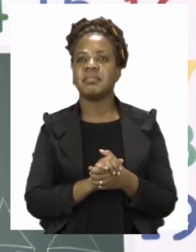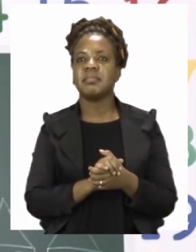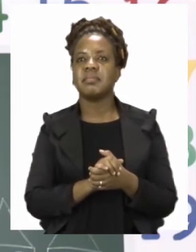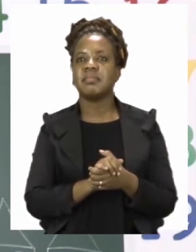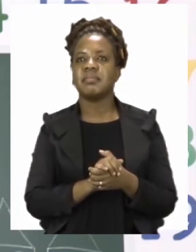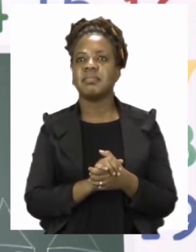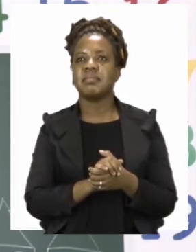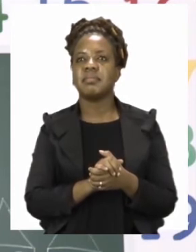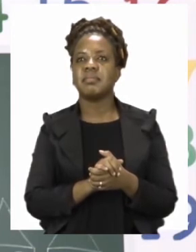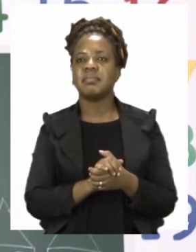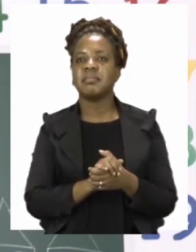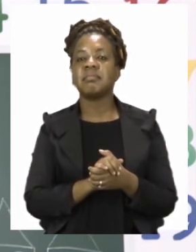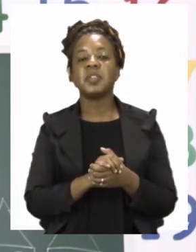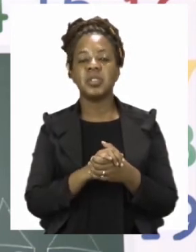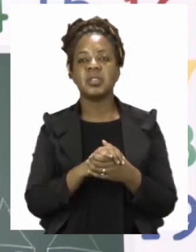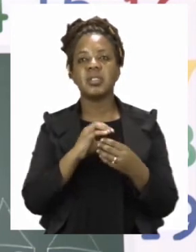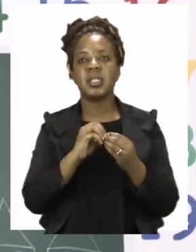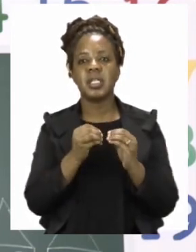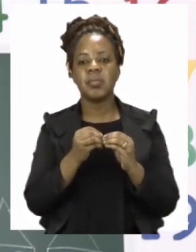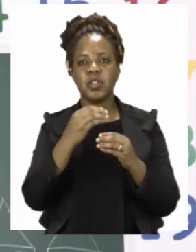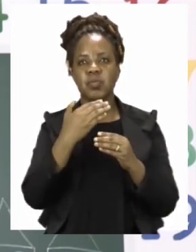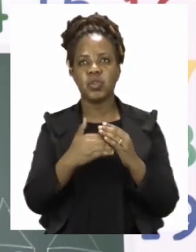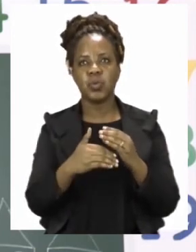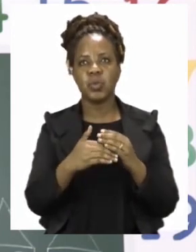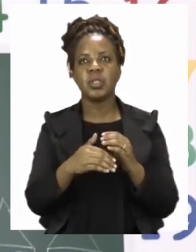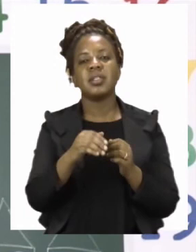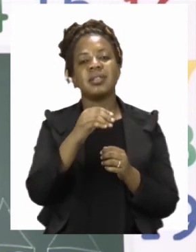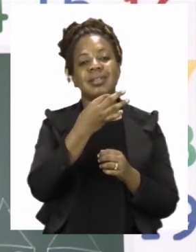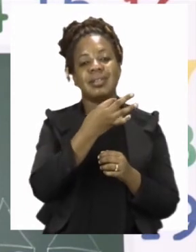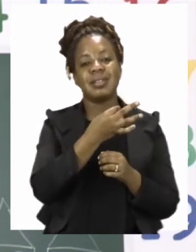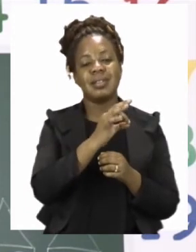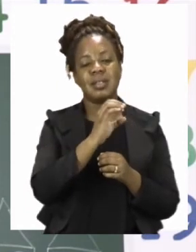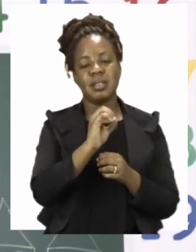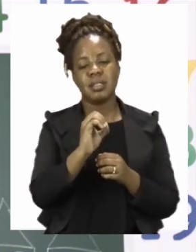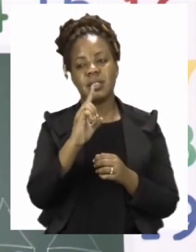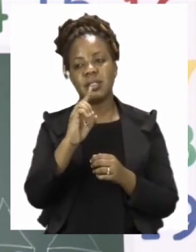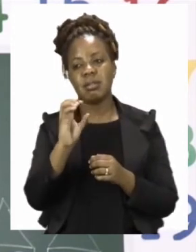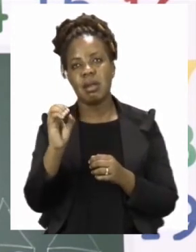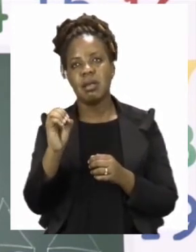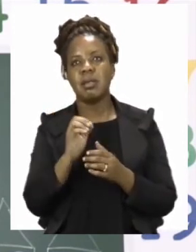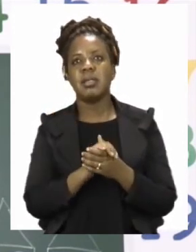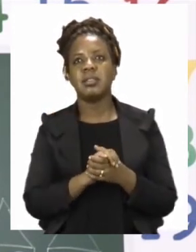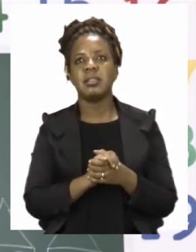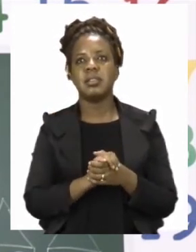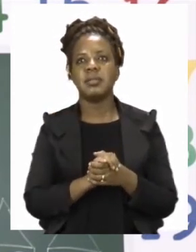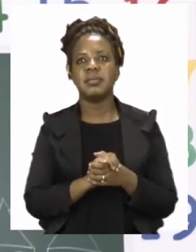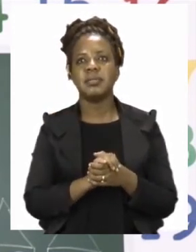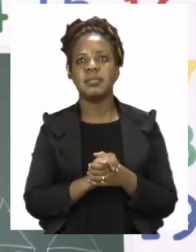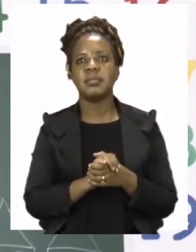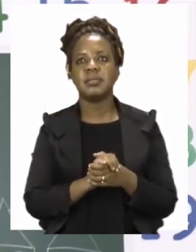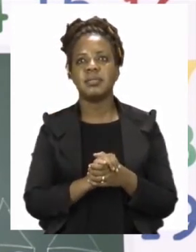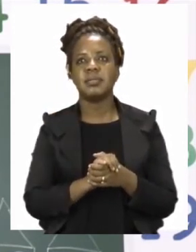we need to look carefully at the unit. Now the unit for 44 is a